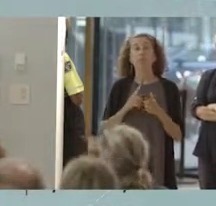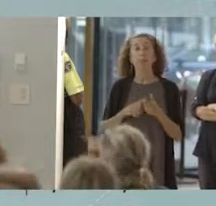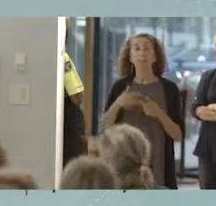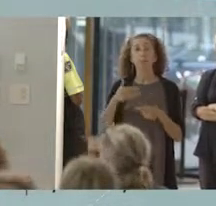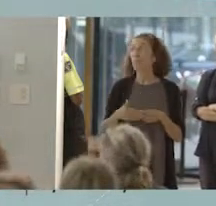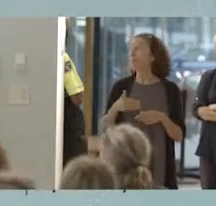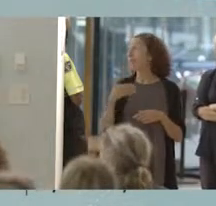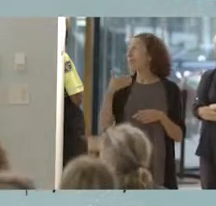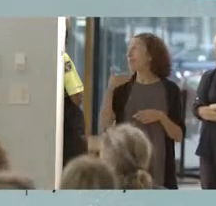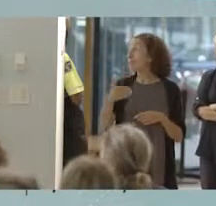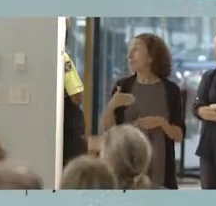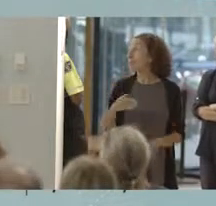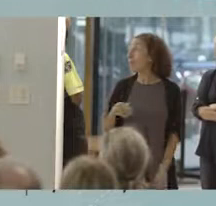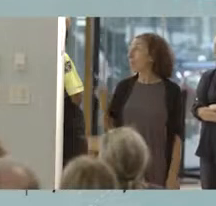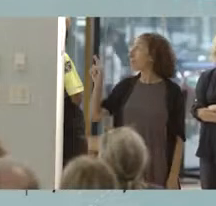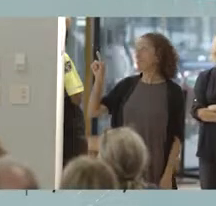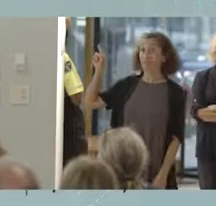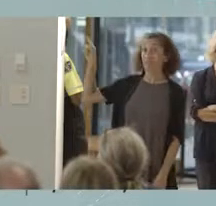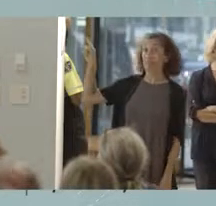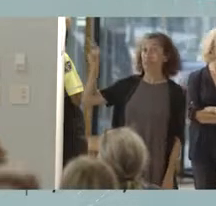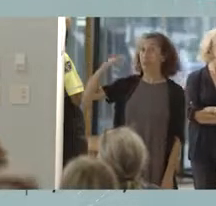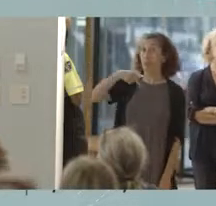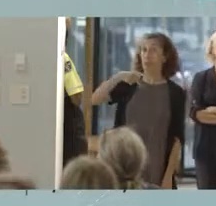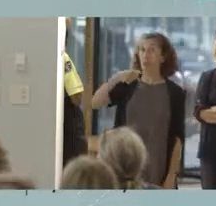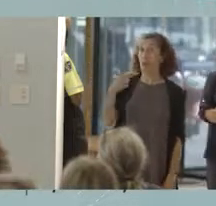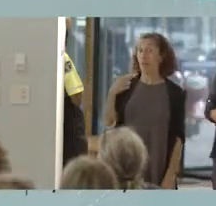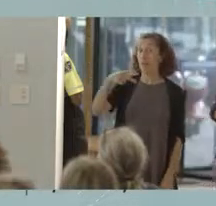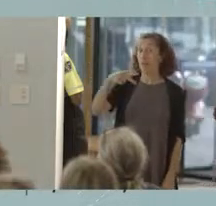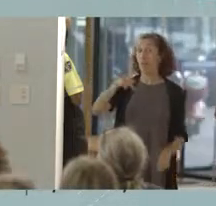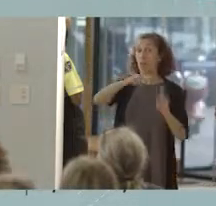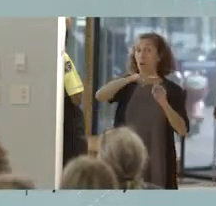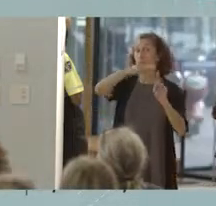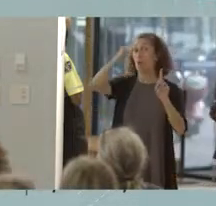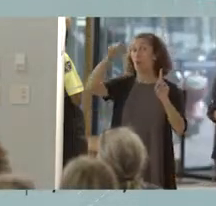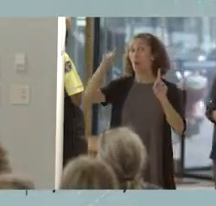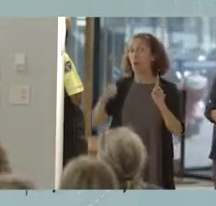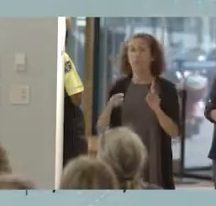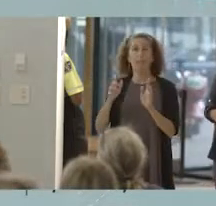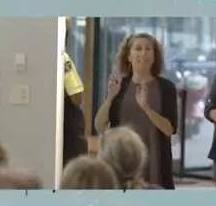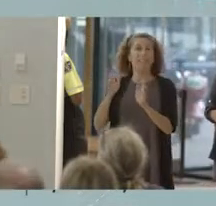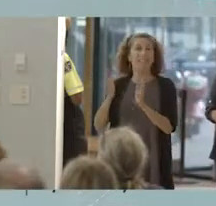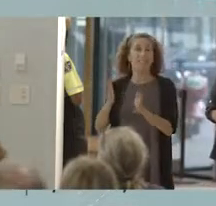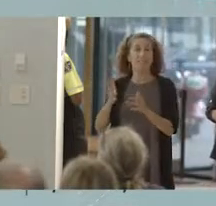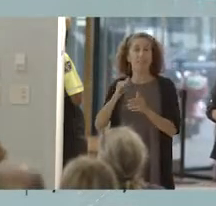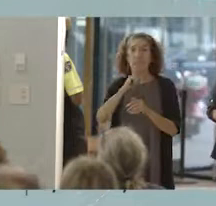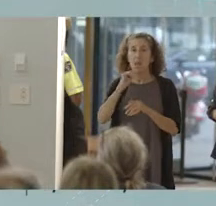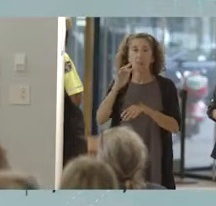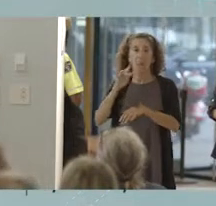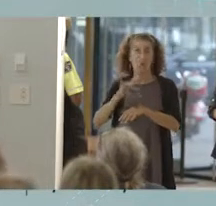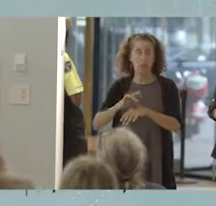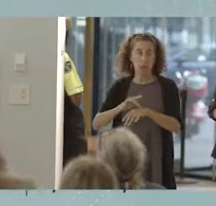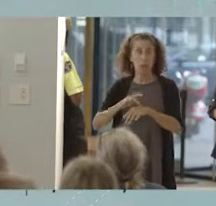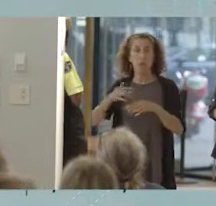Park, we're really making sure to preserve that in its entirety, really not touch it. We're adding about 10 feet of park